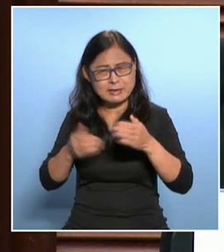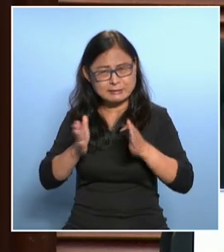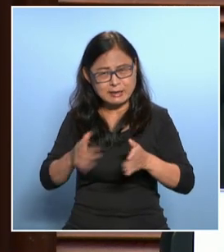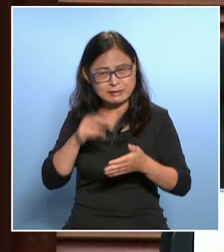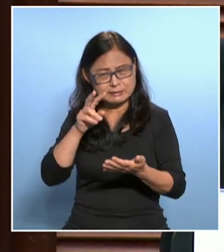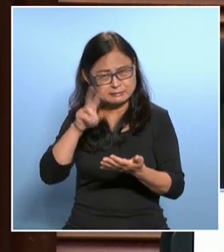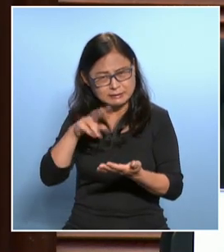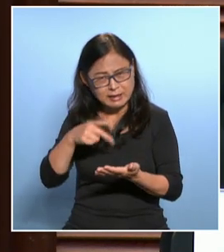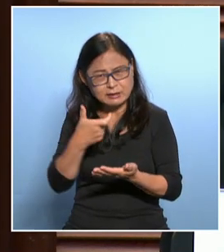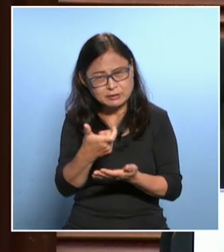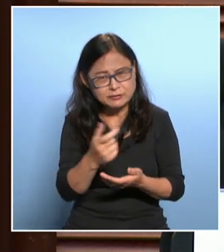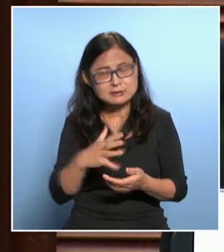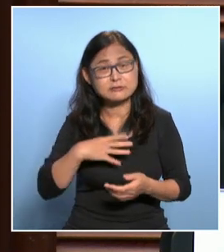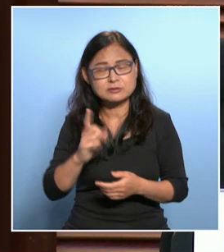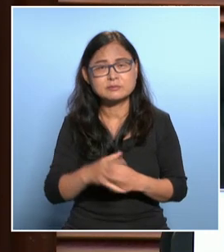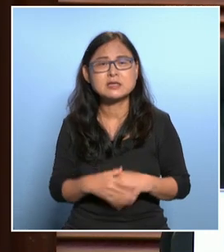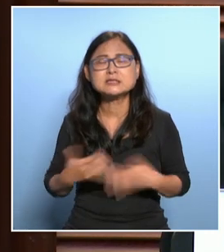will review the